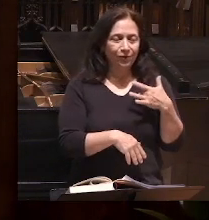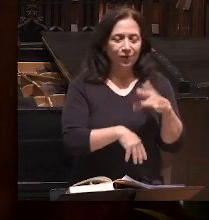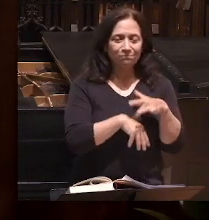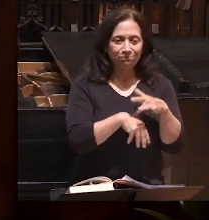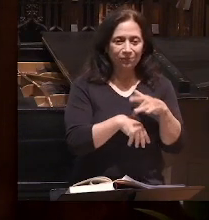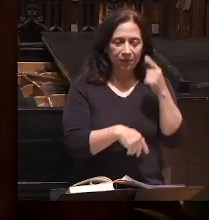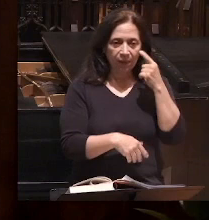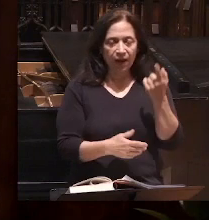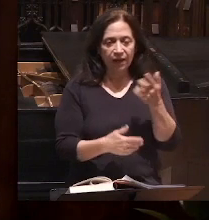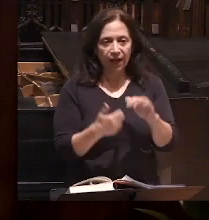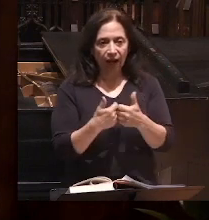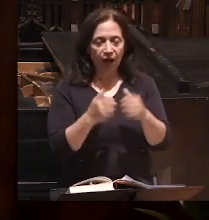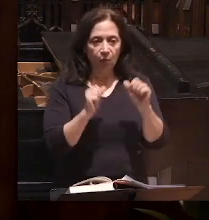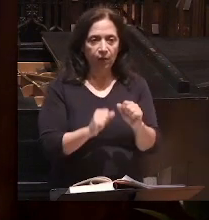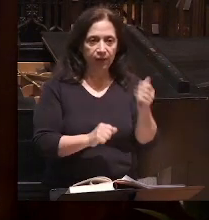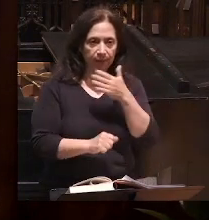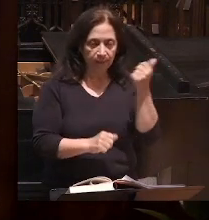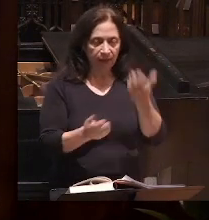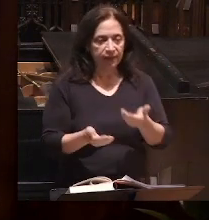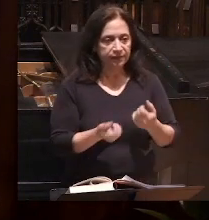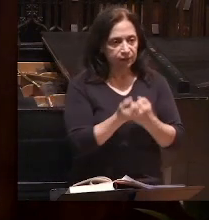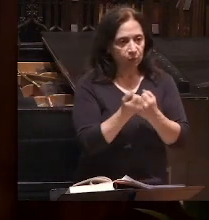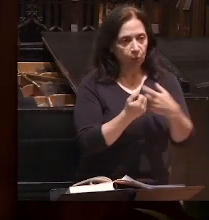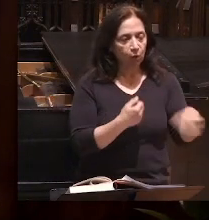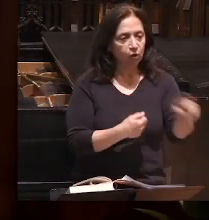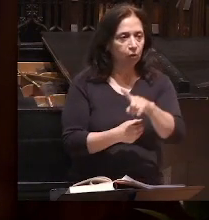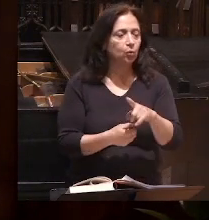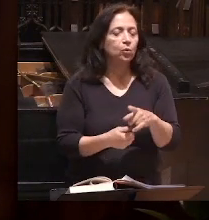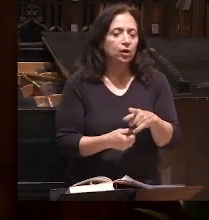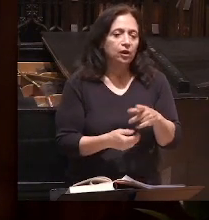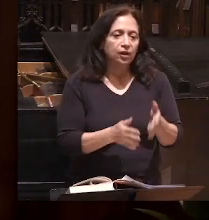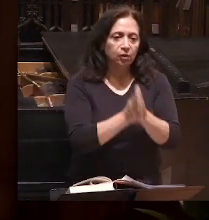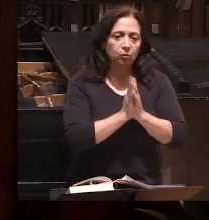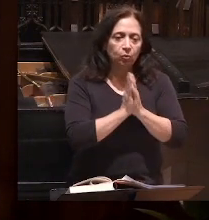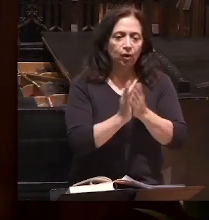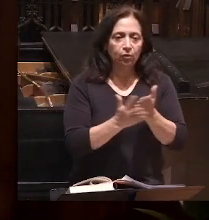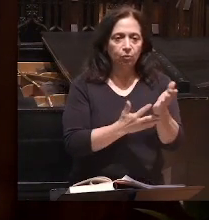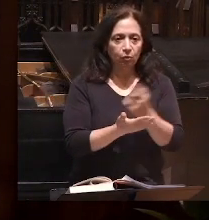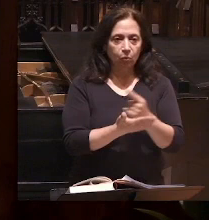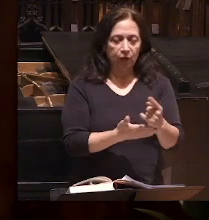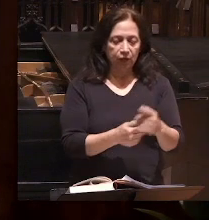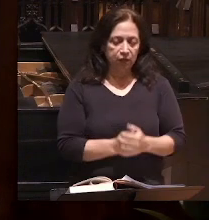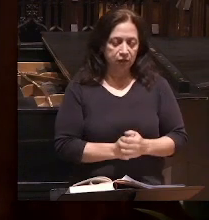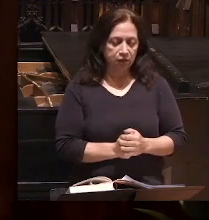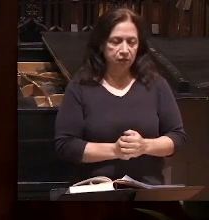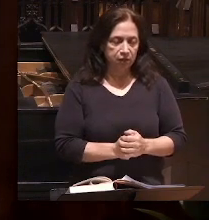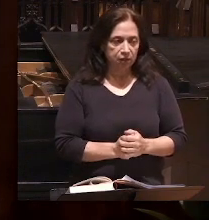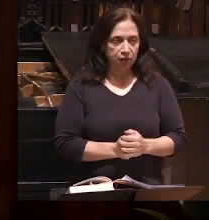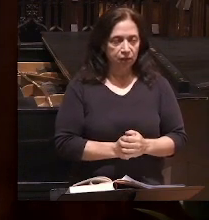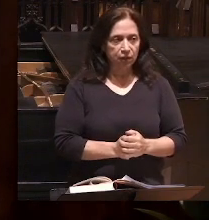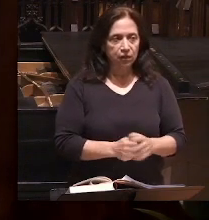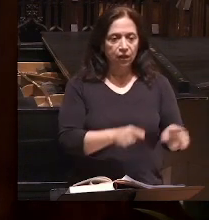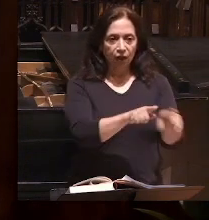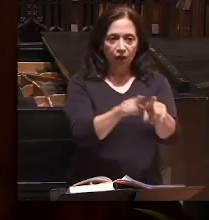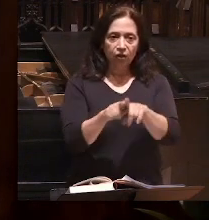mind and how we can best lift you in prayer throughout the week. I would ask that you